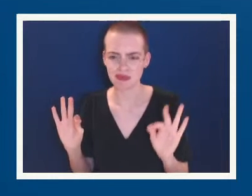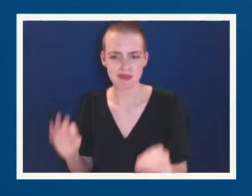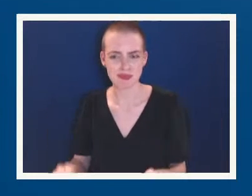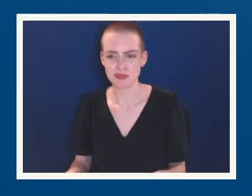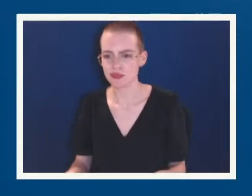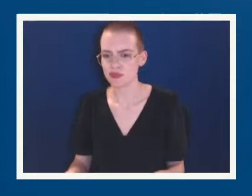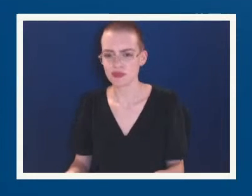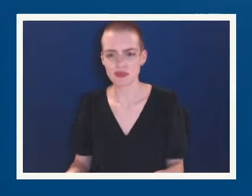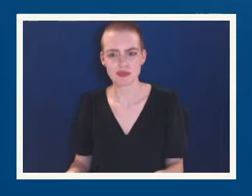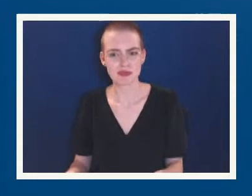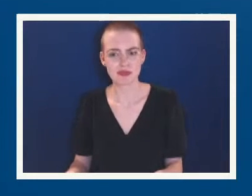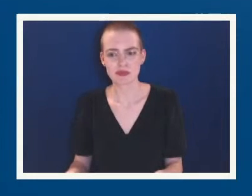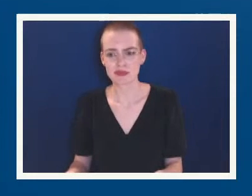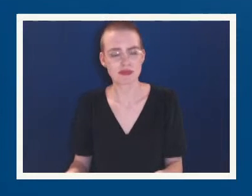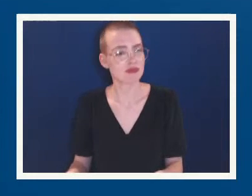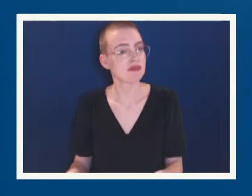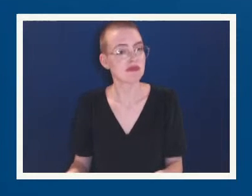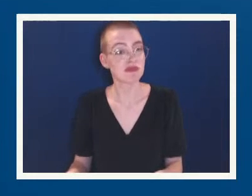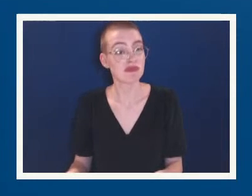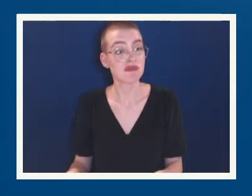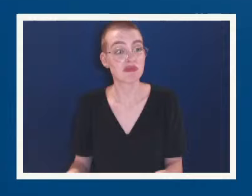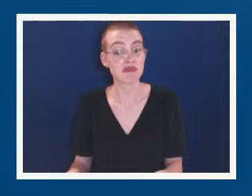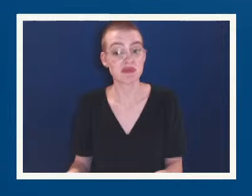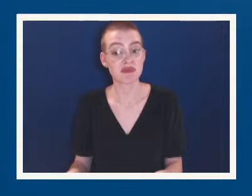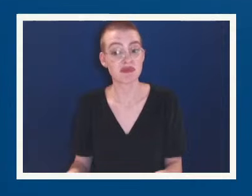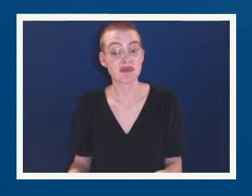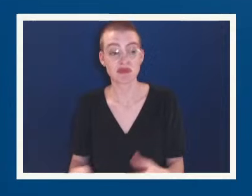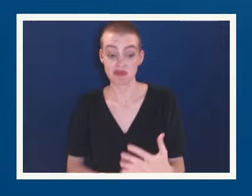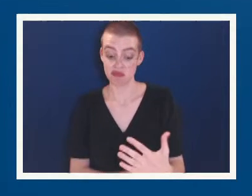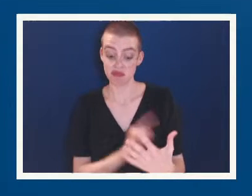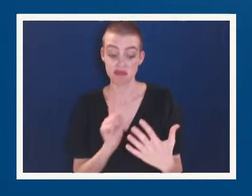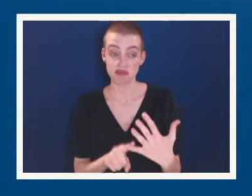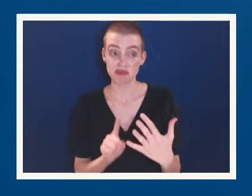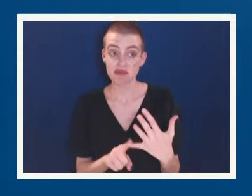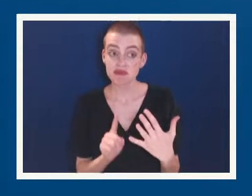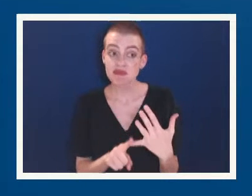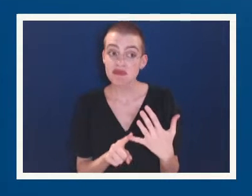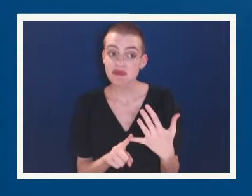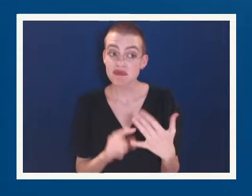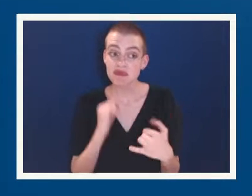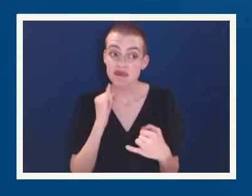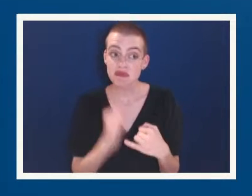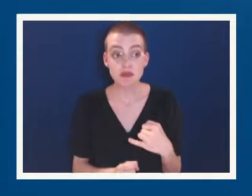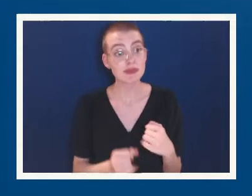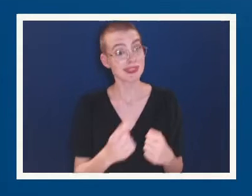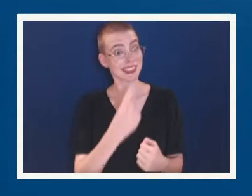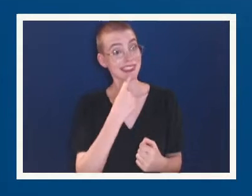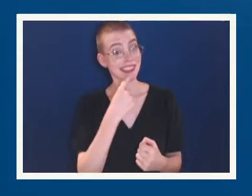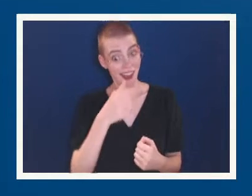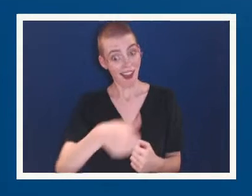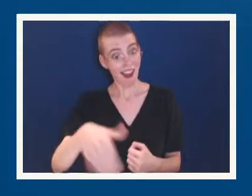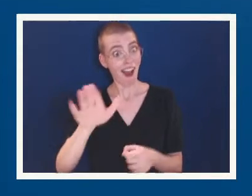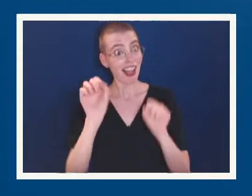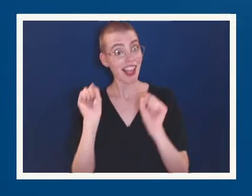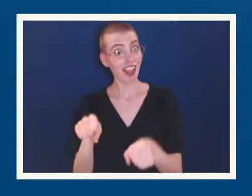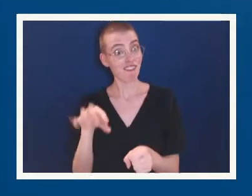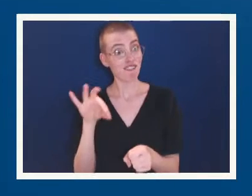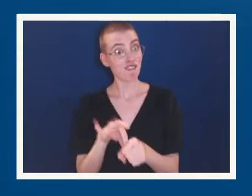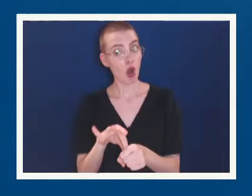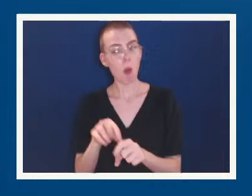And it sure as hell isn't freedom to say you can go vote, but he gets to pick the